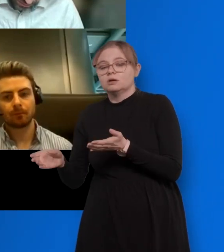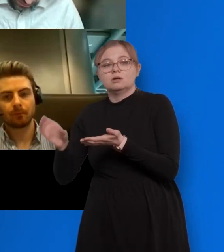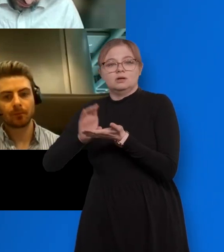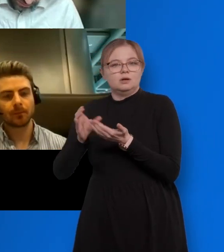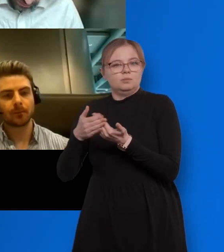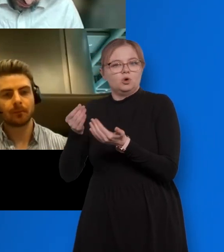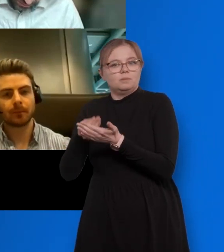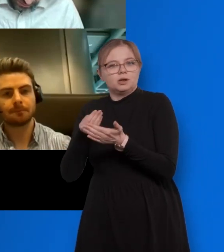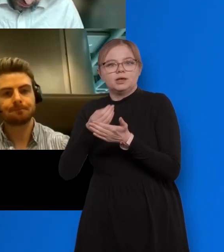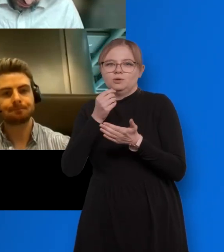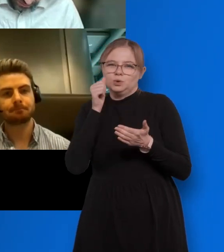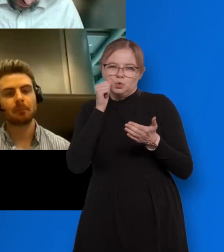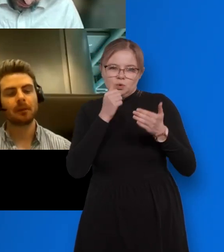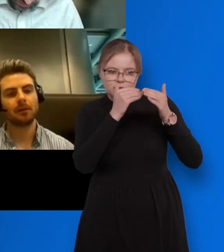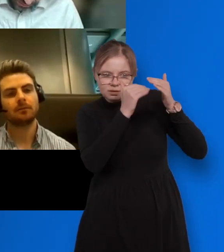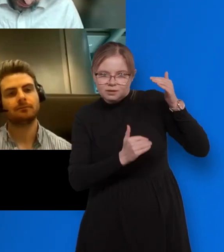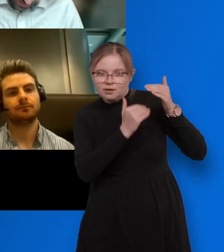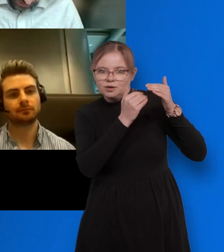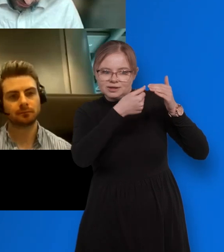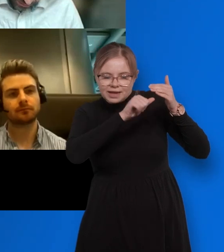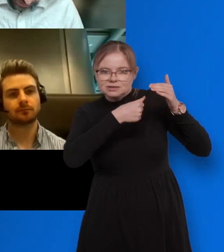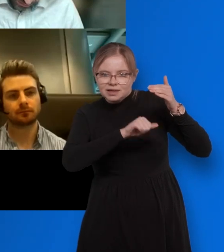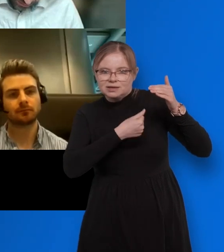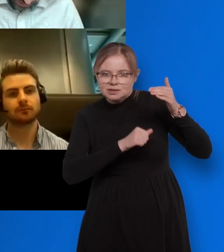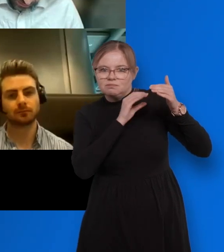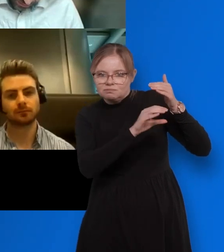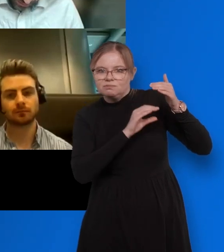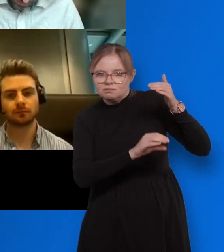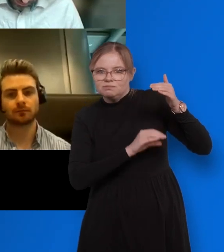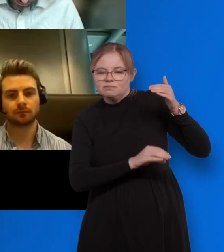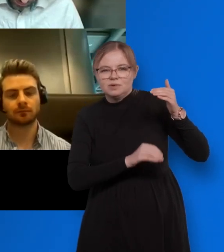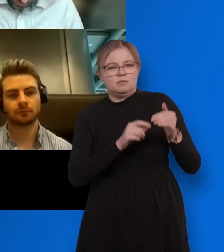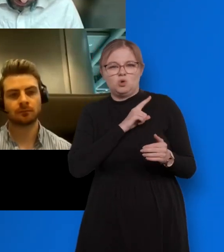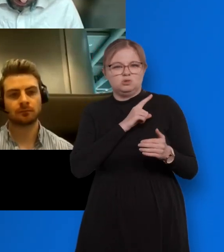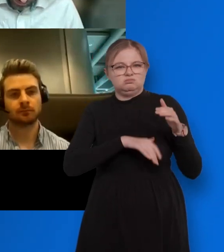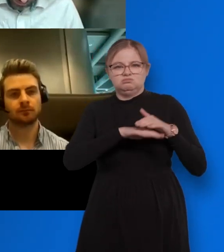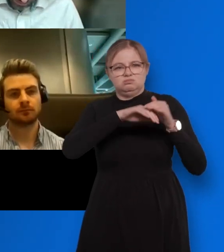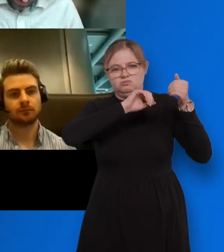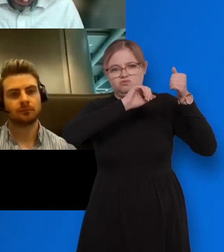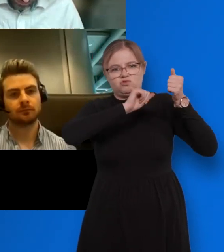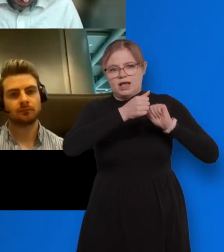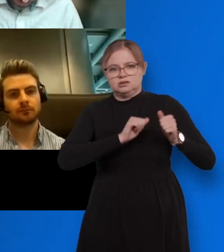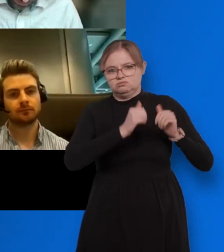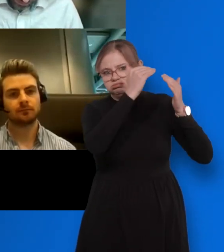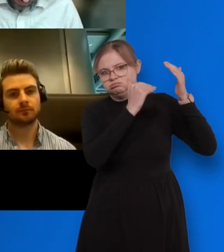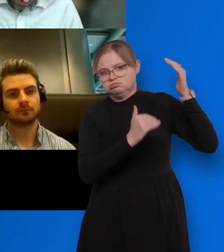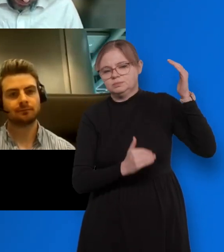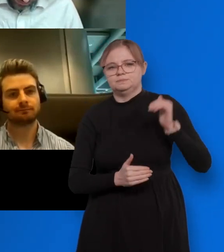us to offer more awards, we know exactly who to go to next, because it's a completely rank ordered list.